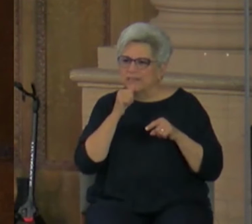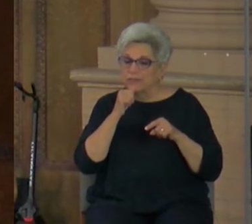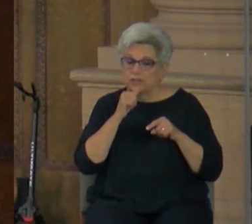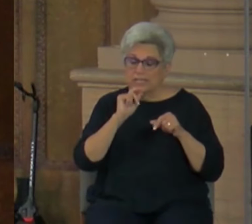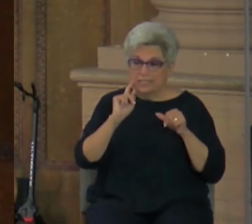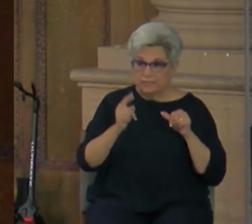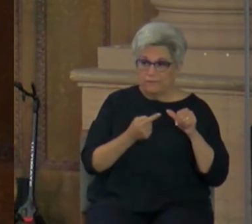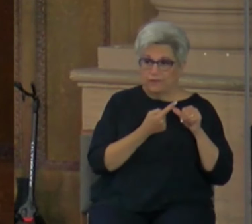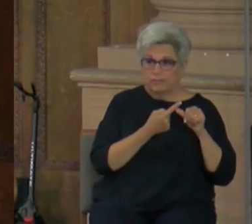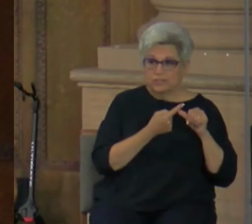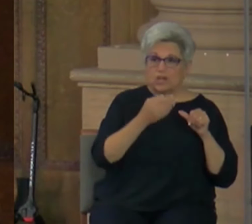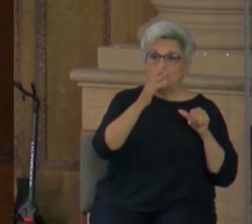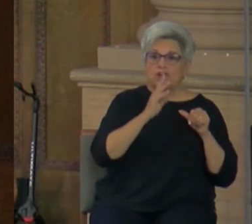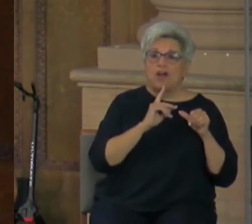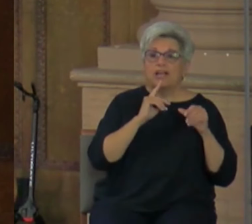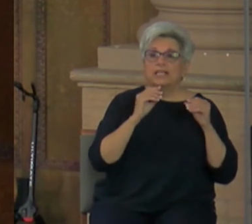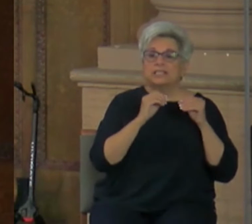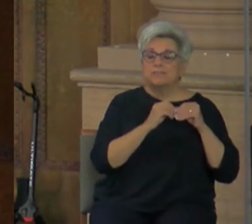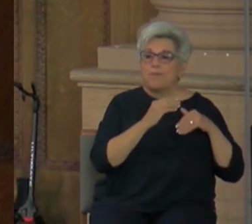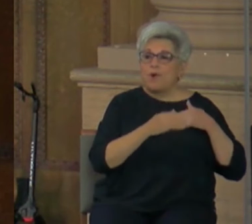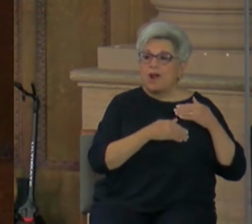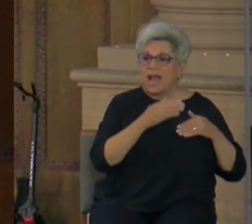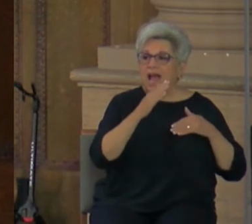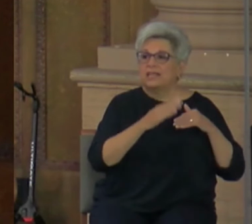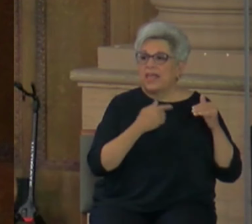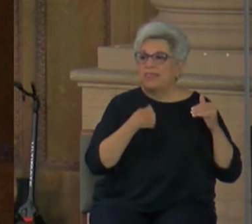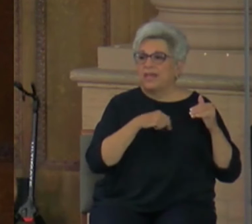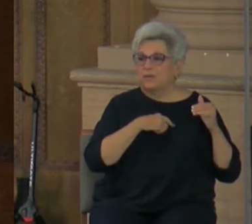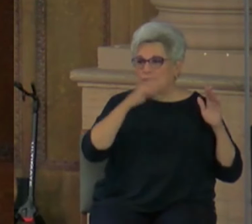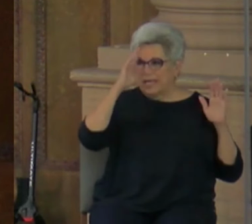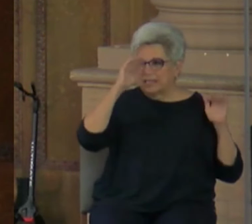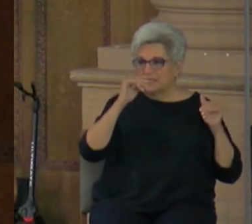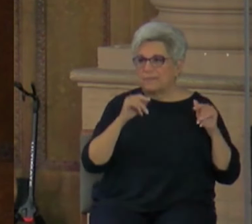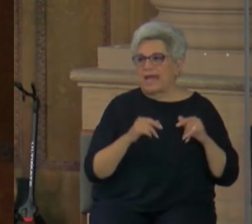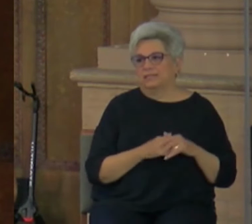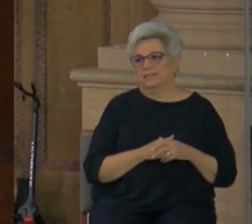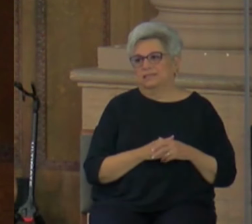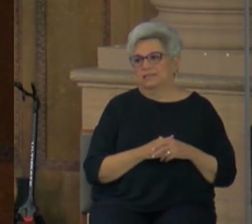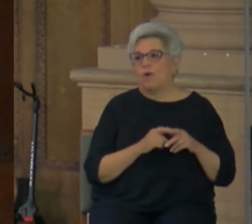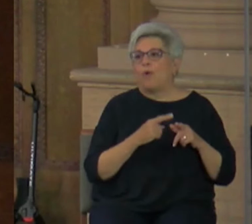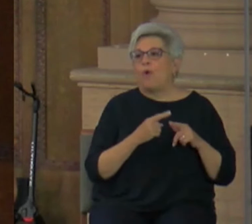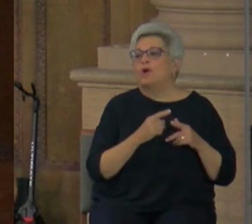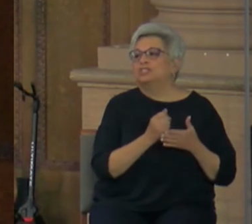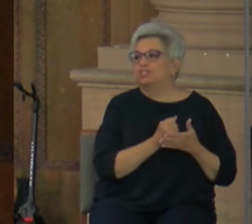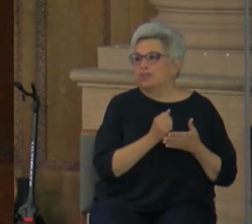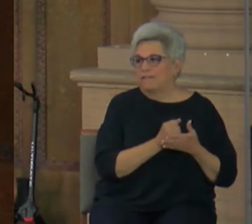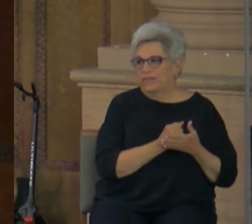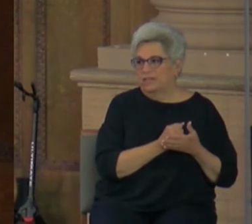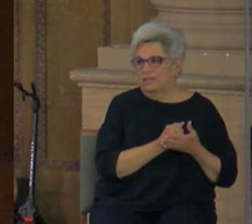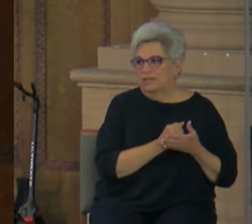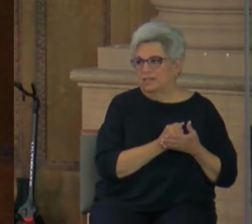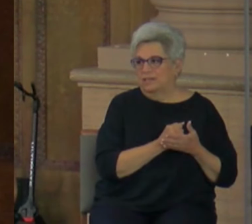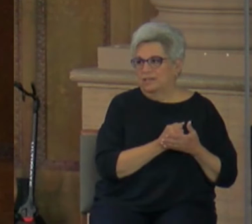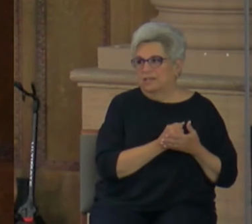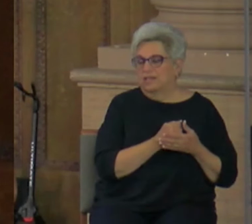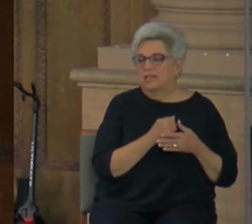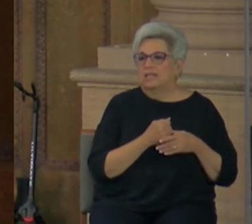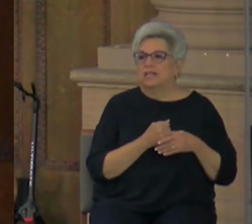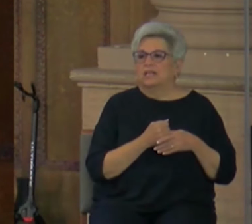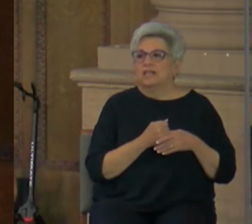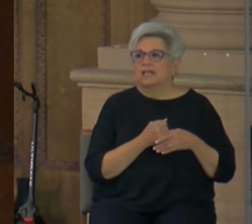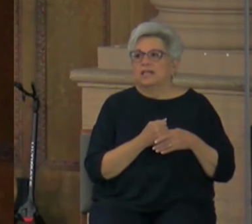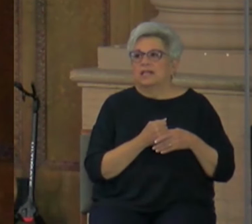is kinder than we expect or deserve. God speaks to Job like his friends were speaking to him. He wasn't the bully that